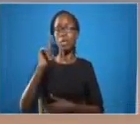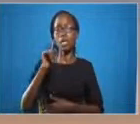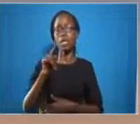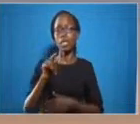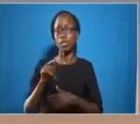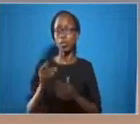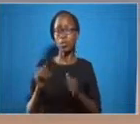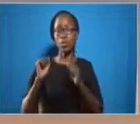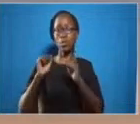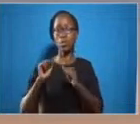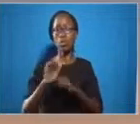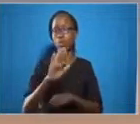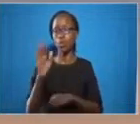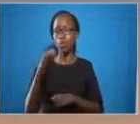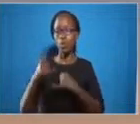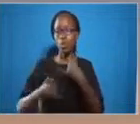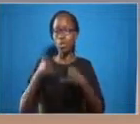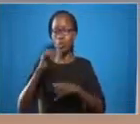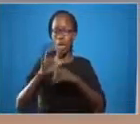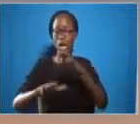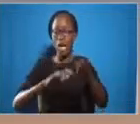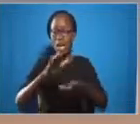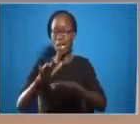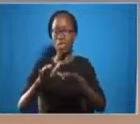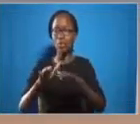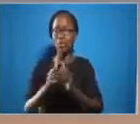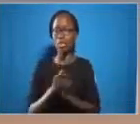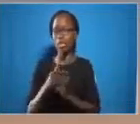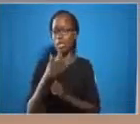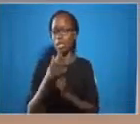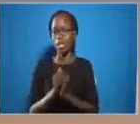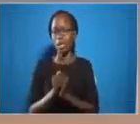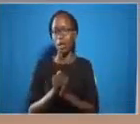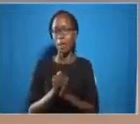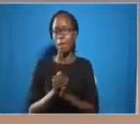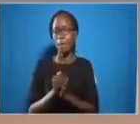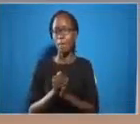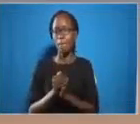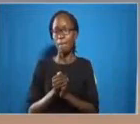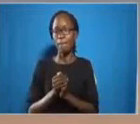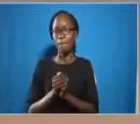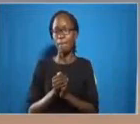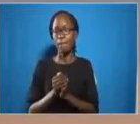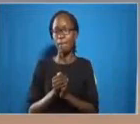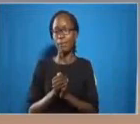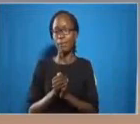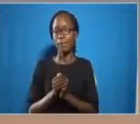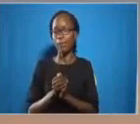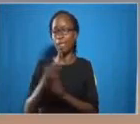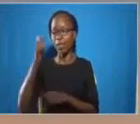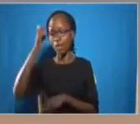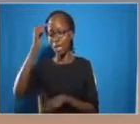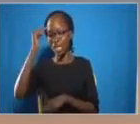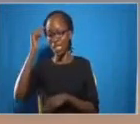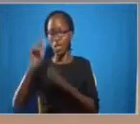enjoying animals in their most natural, unspoiled, untouched habitat with the skyline of the capital city.